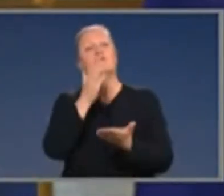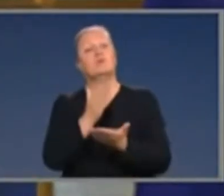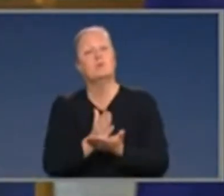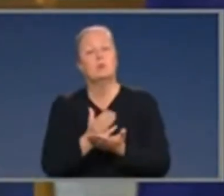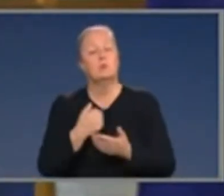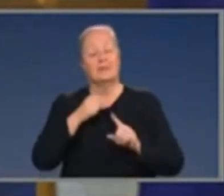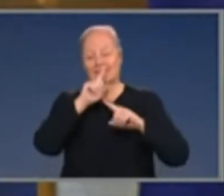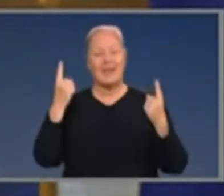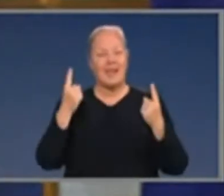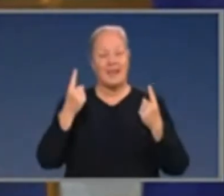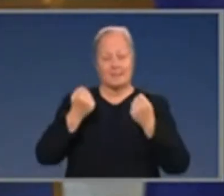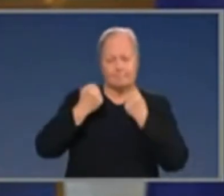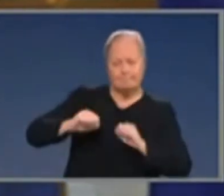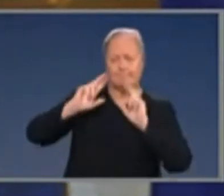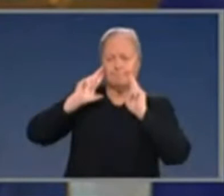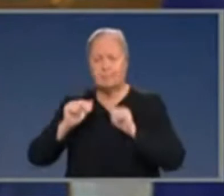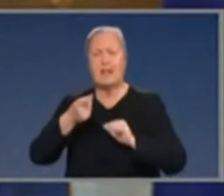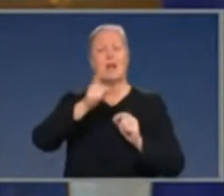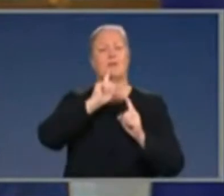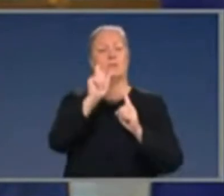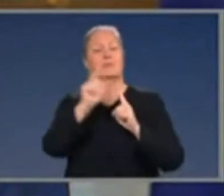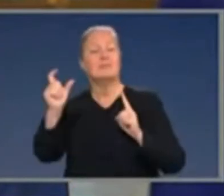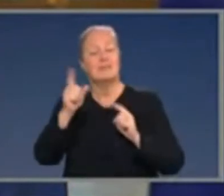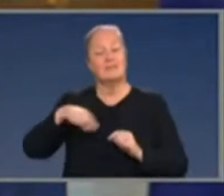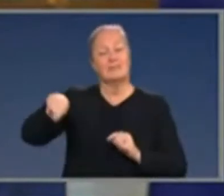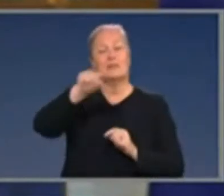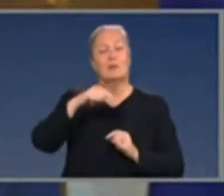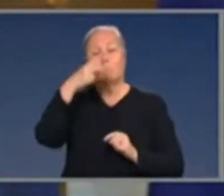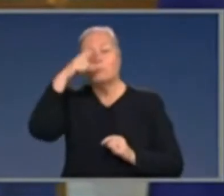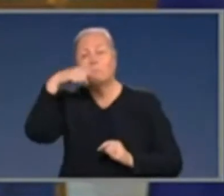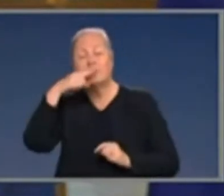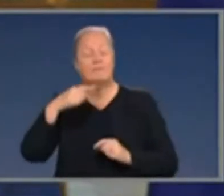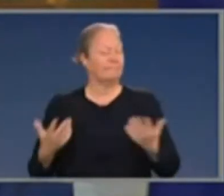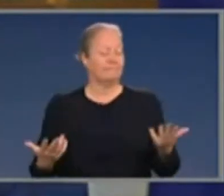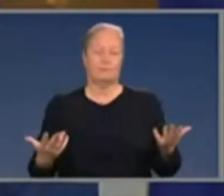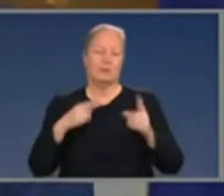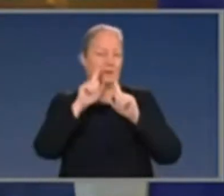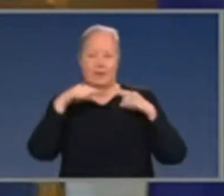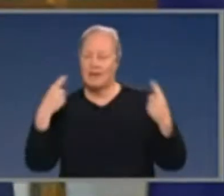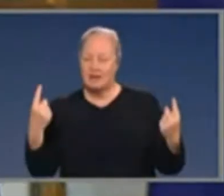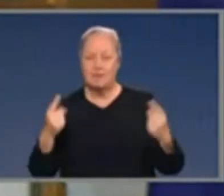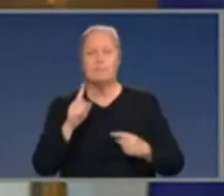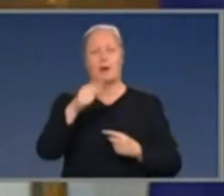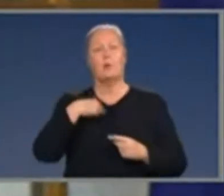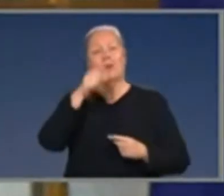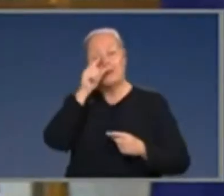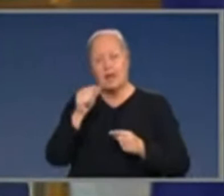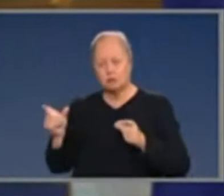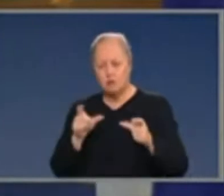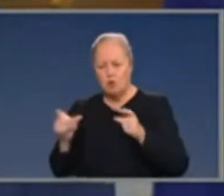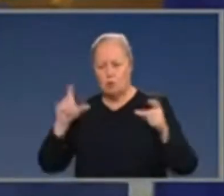protect our elderly unless we control community transmission. So We do have outbreaks